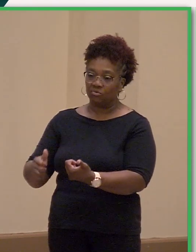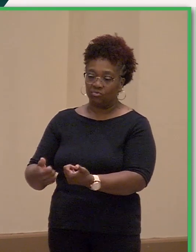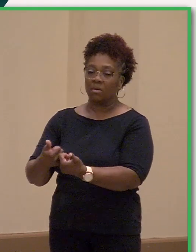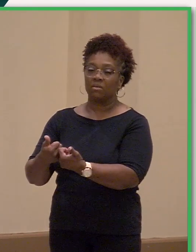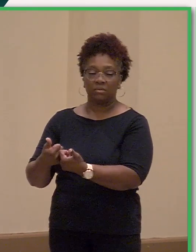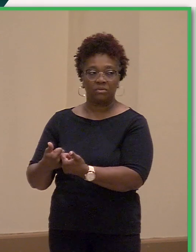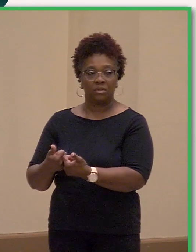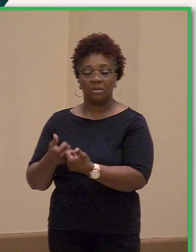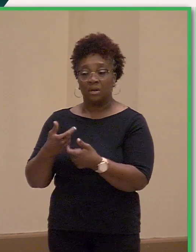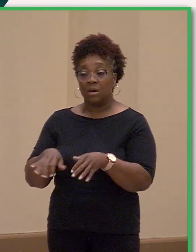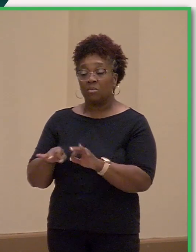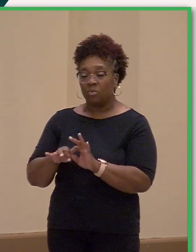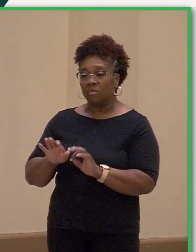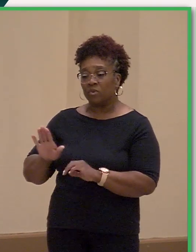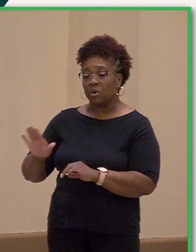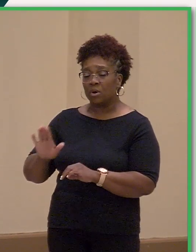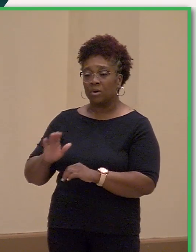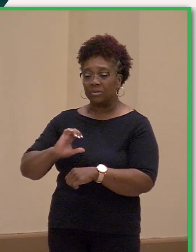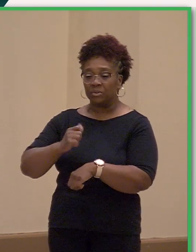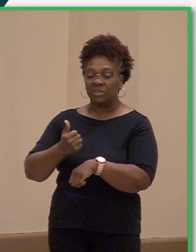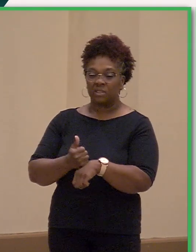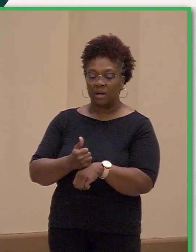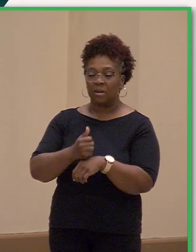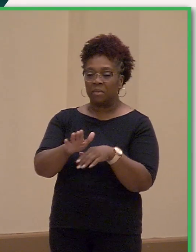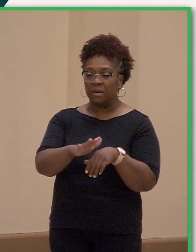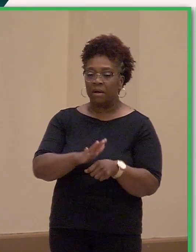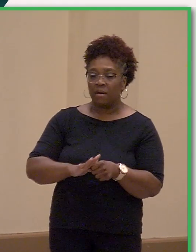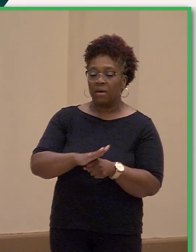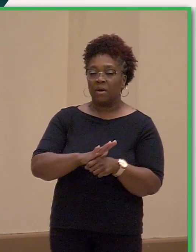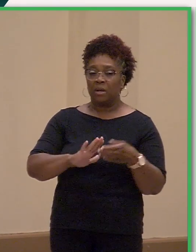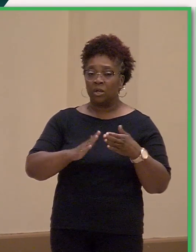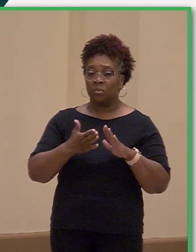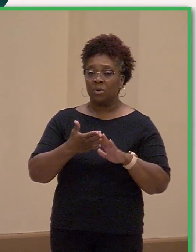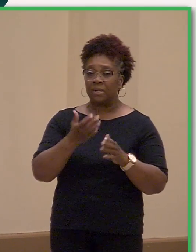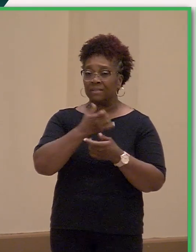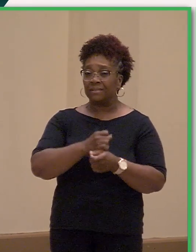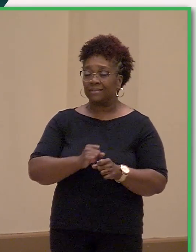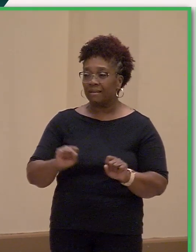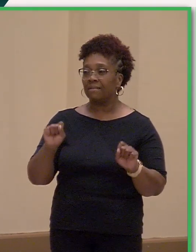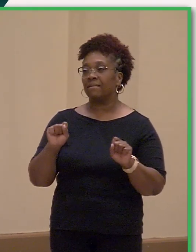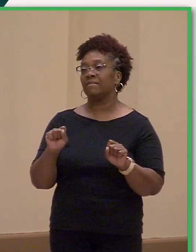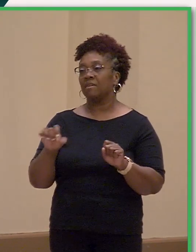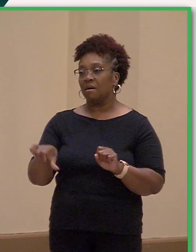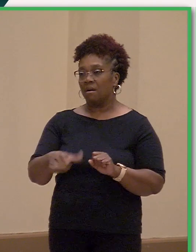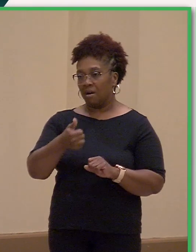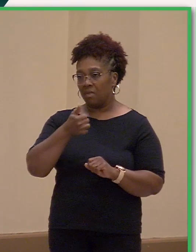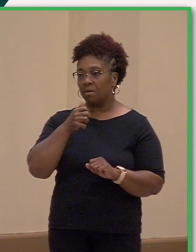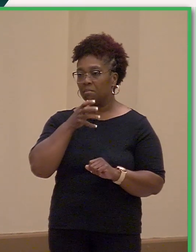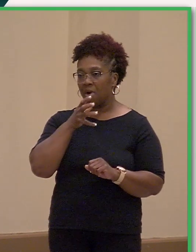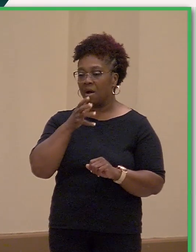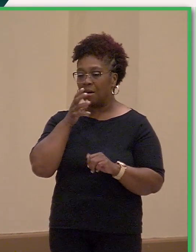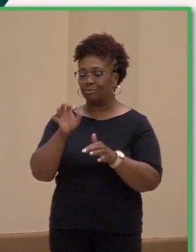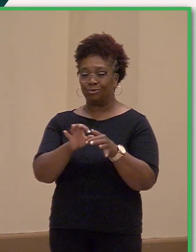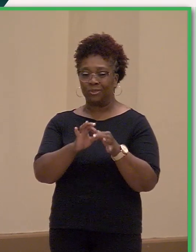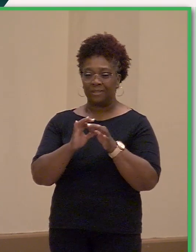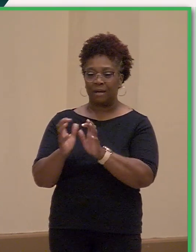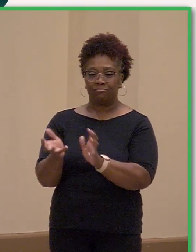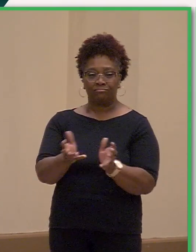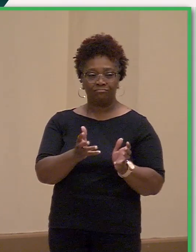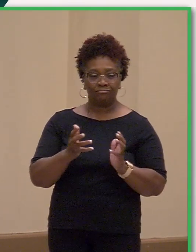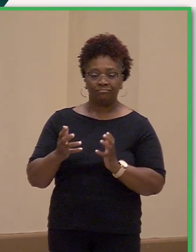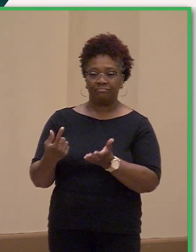it was important for her to create a space within the community that became a safe space for other moms to connect and